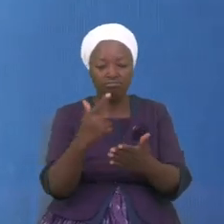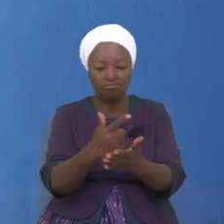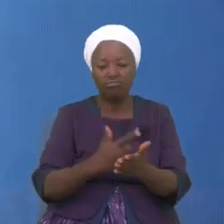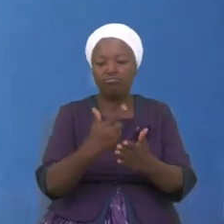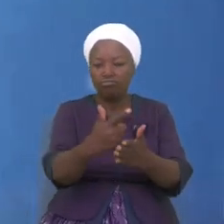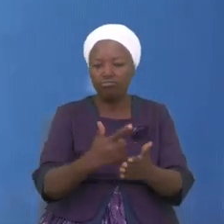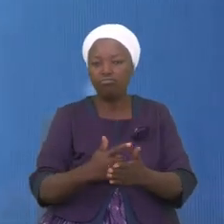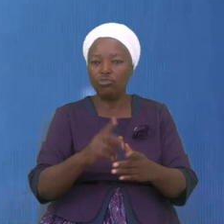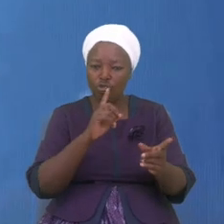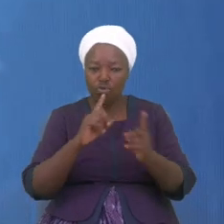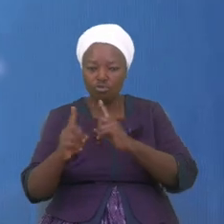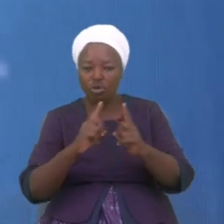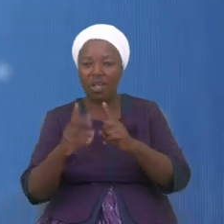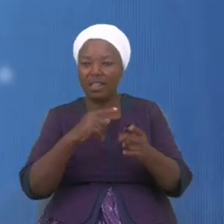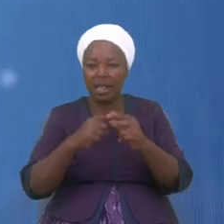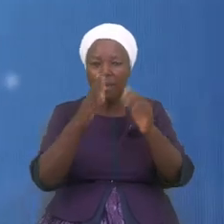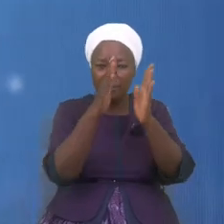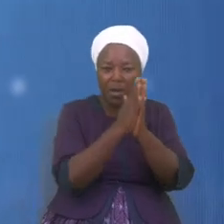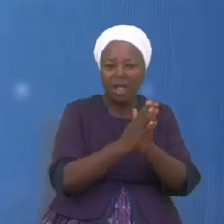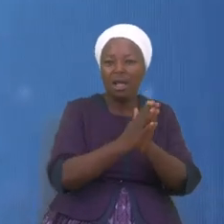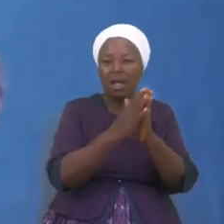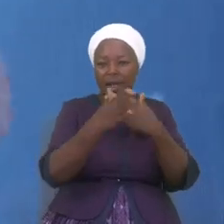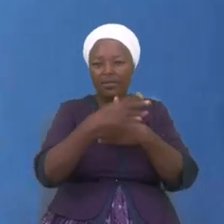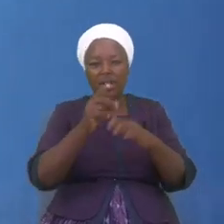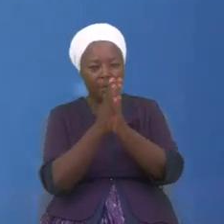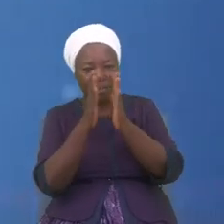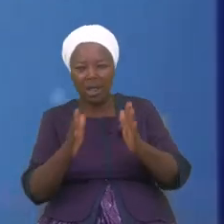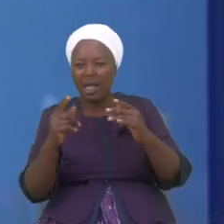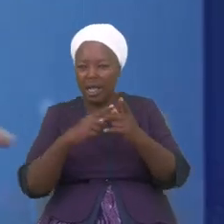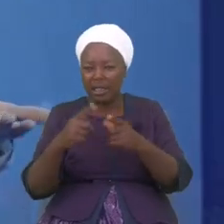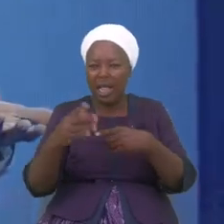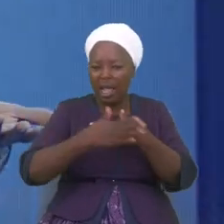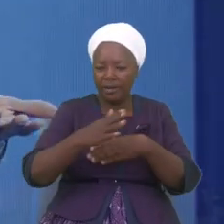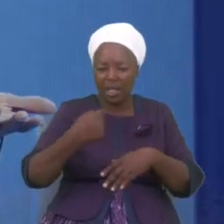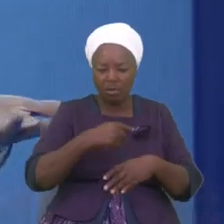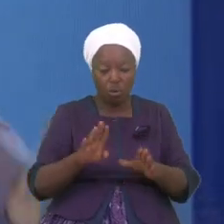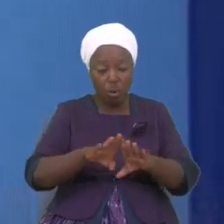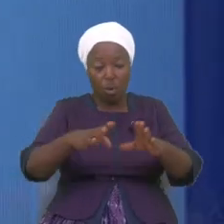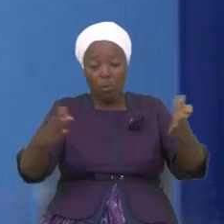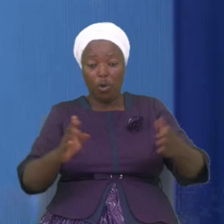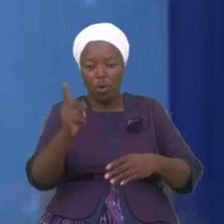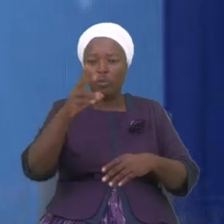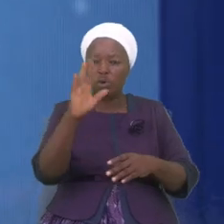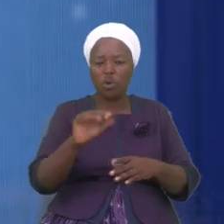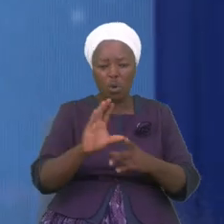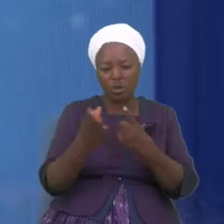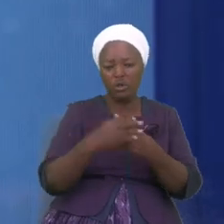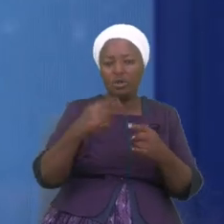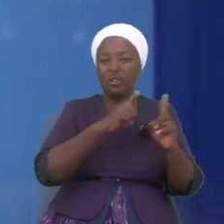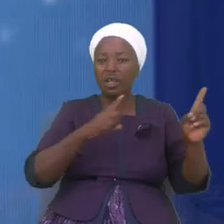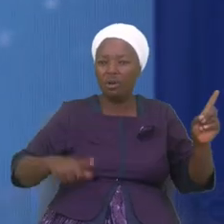after the petition, after the prayer, after exposing your condition to the